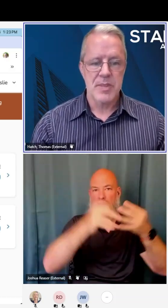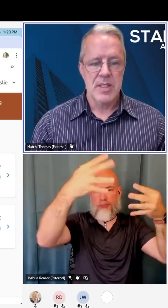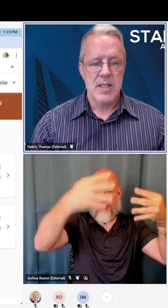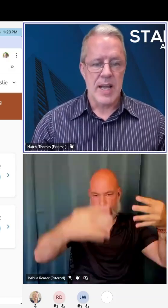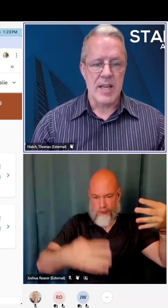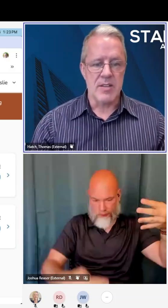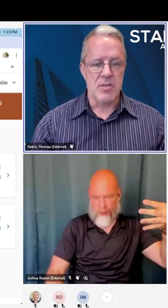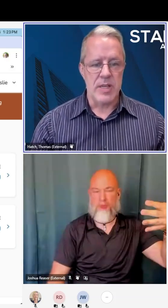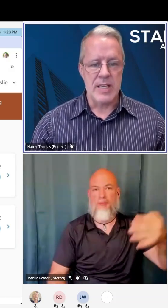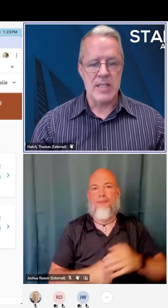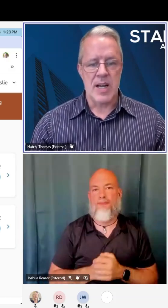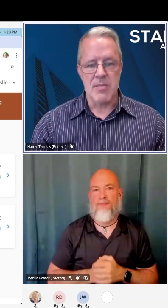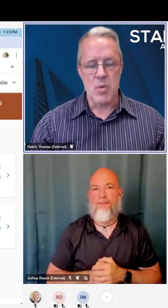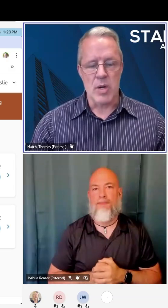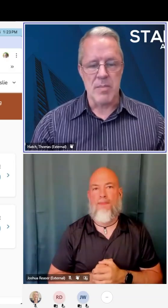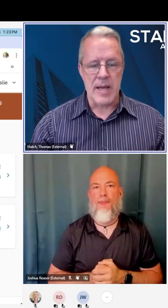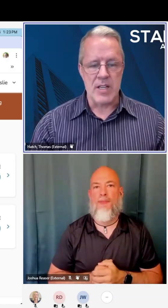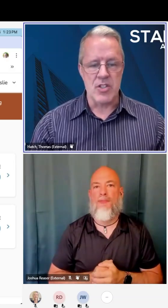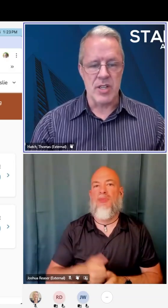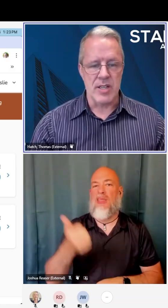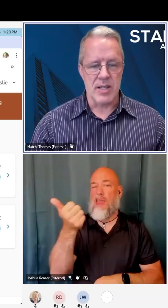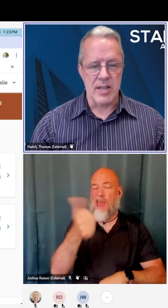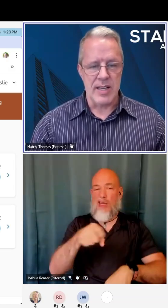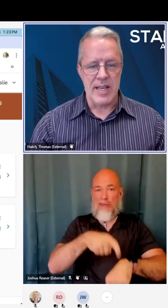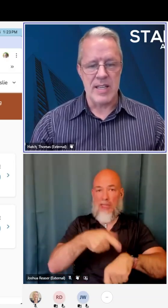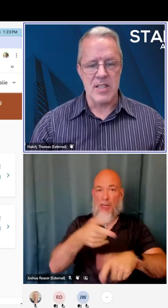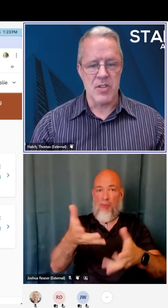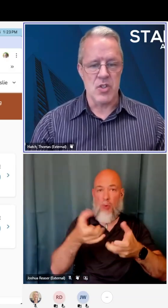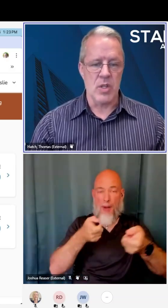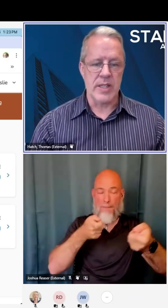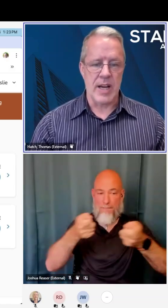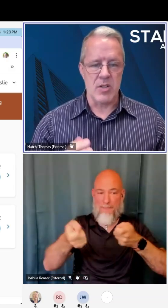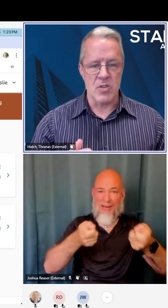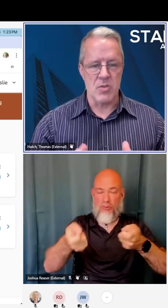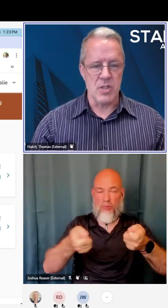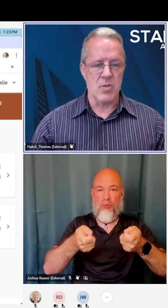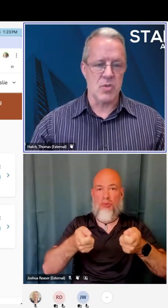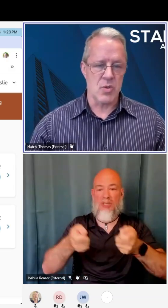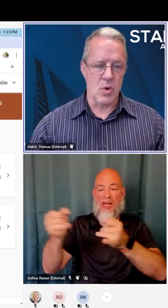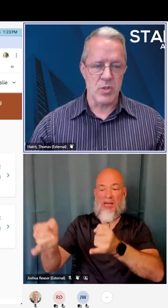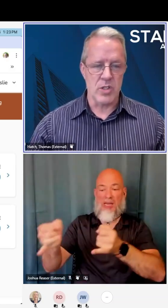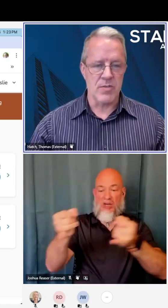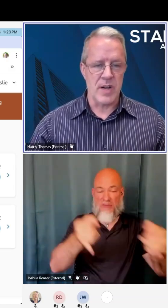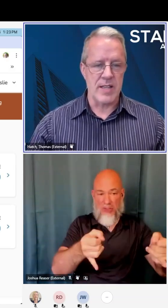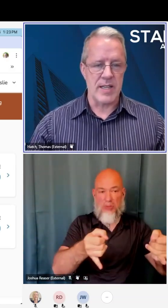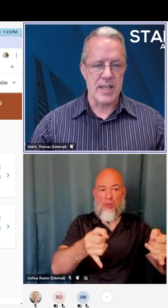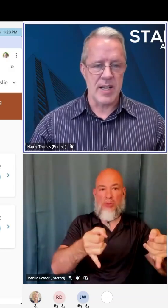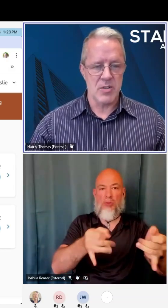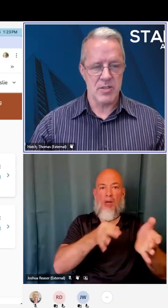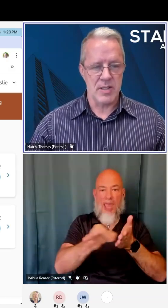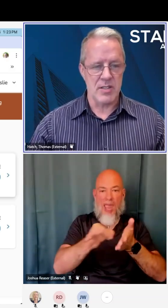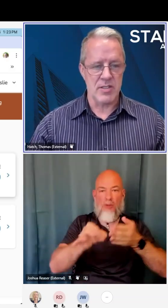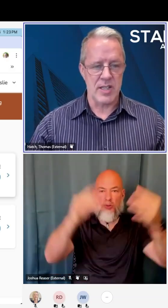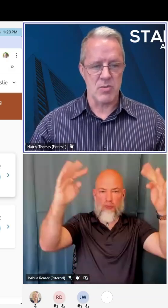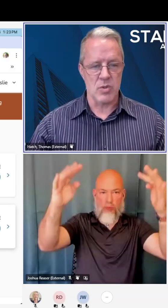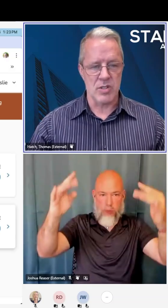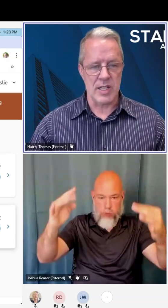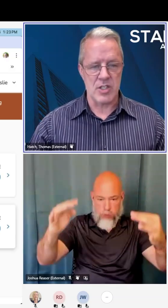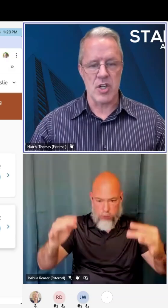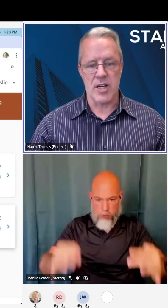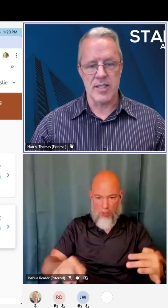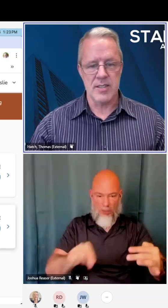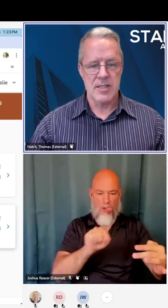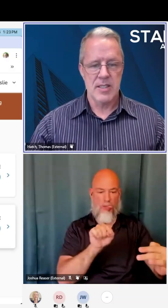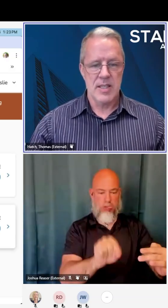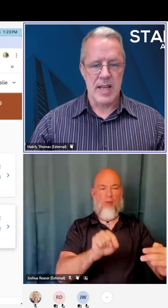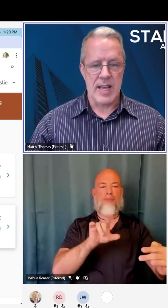down. And anytime you want to manage an individual account, you scroll till you find that account. In this case, we'll